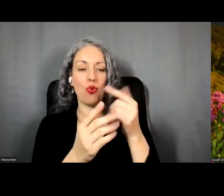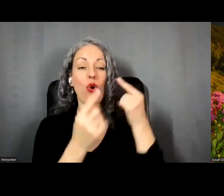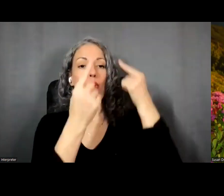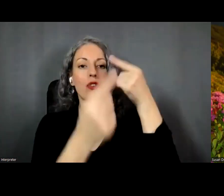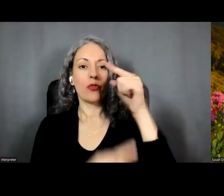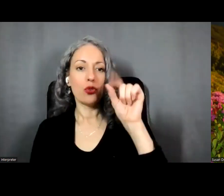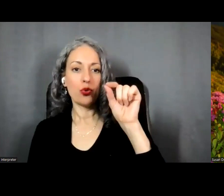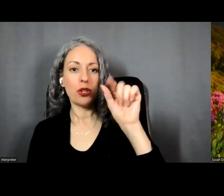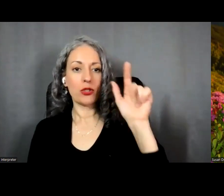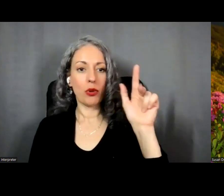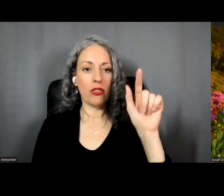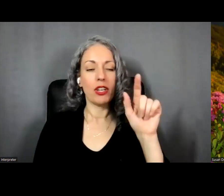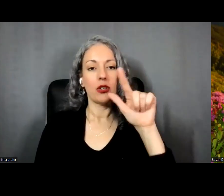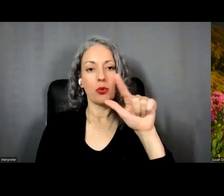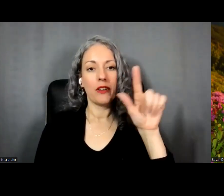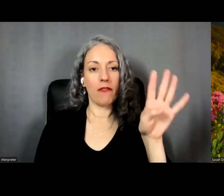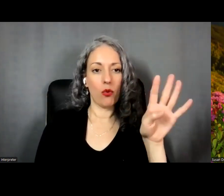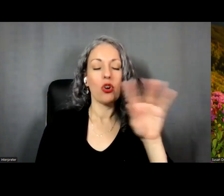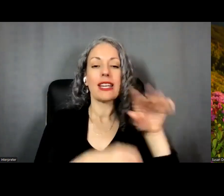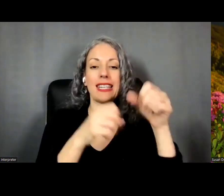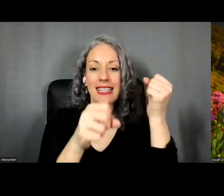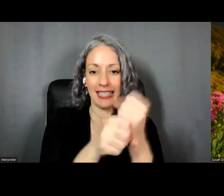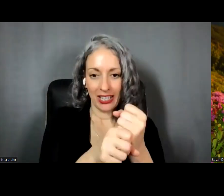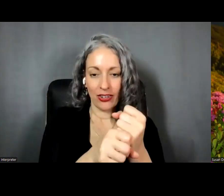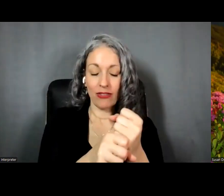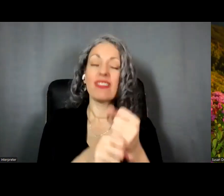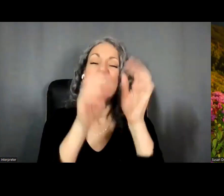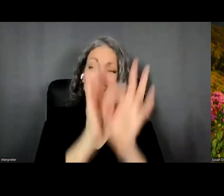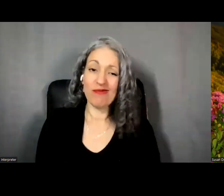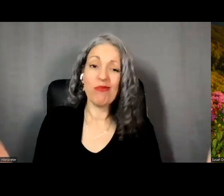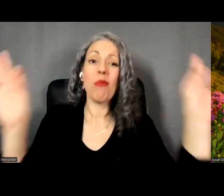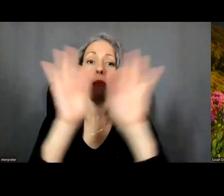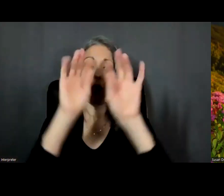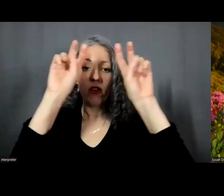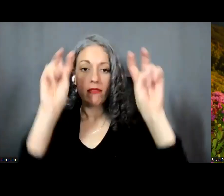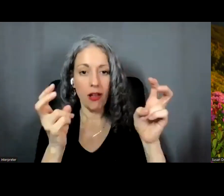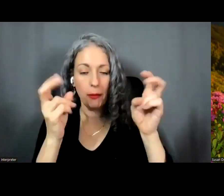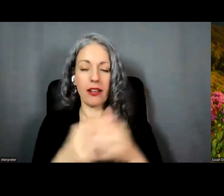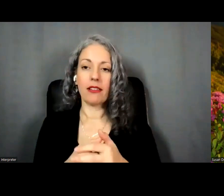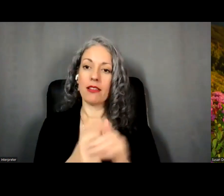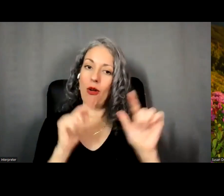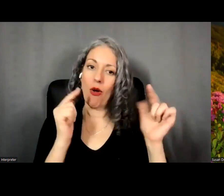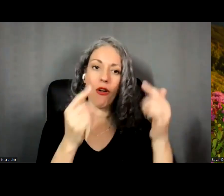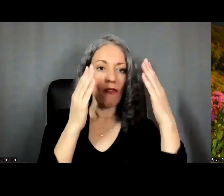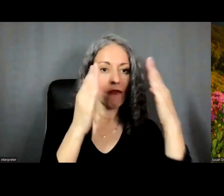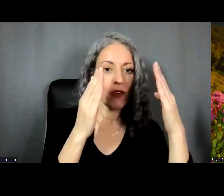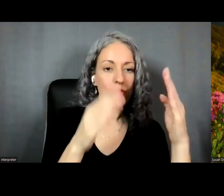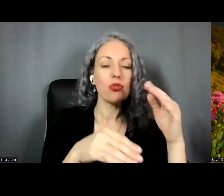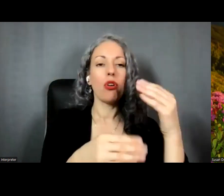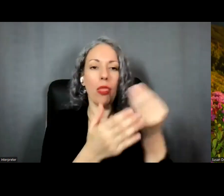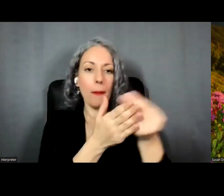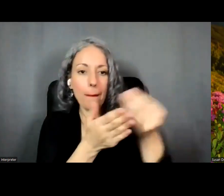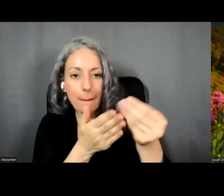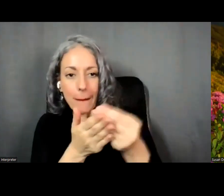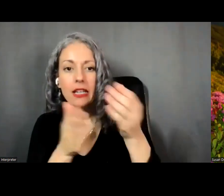2023-24 fiscal year. And it's a very timely topic as everyone's focused on the budget process and